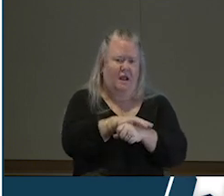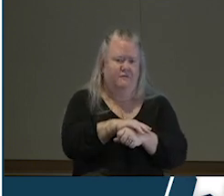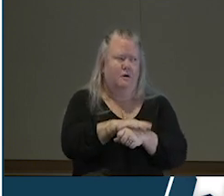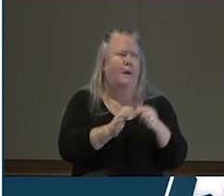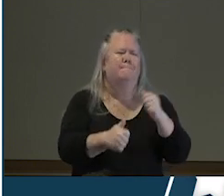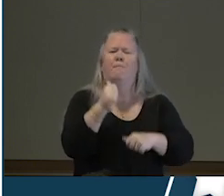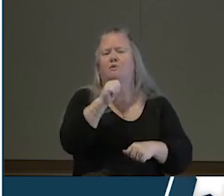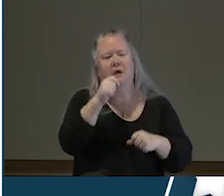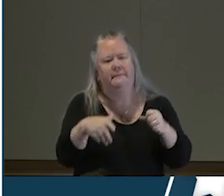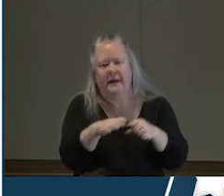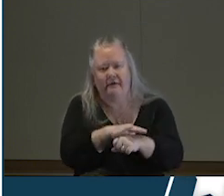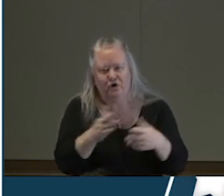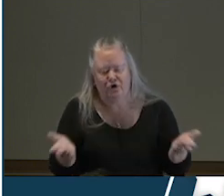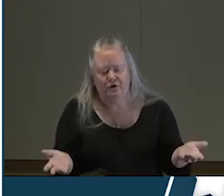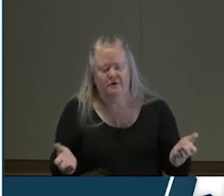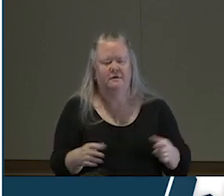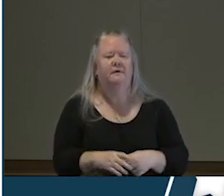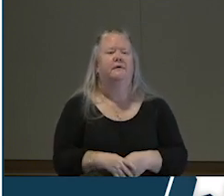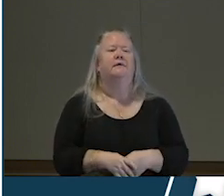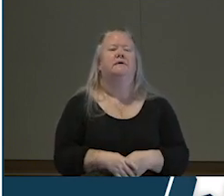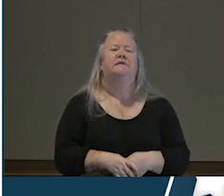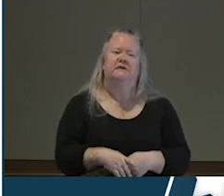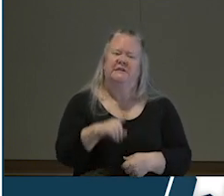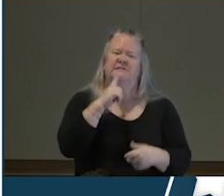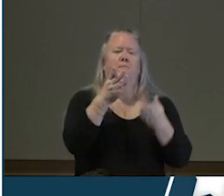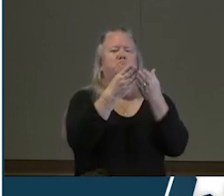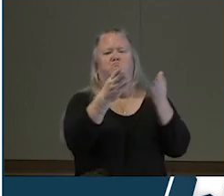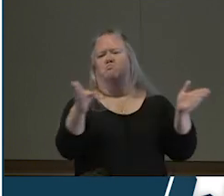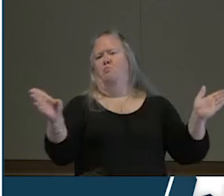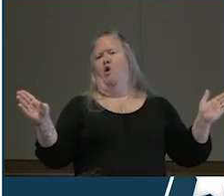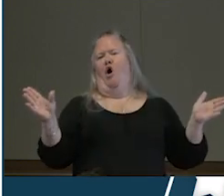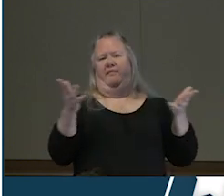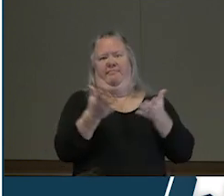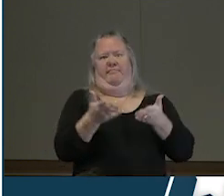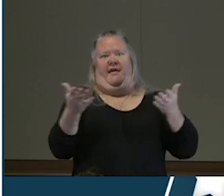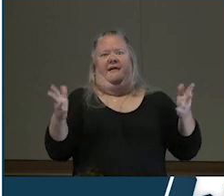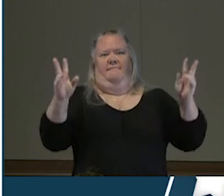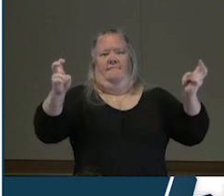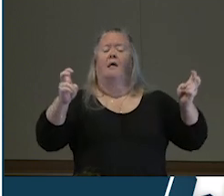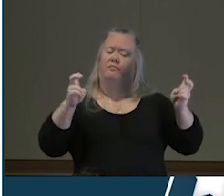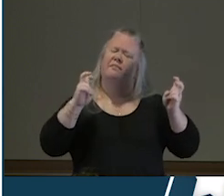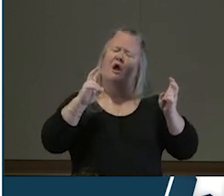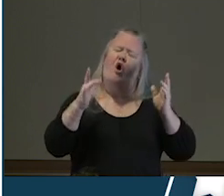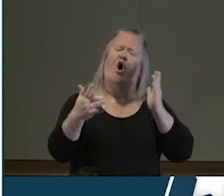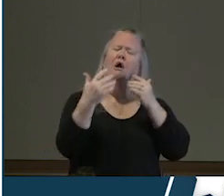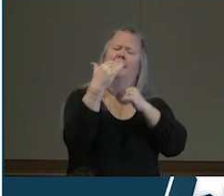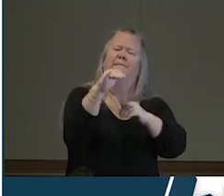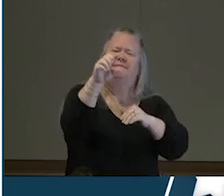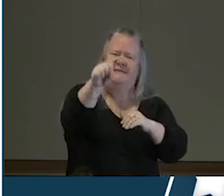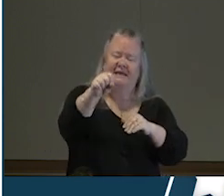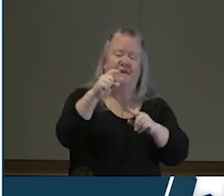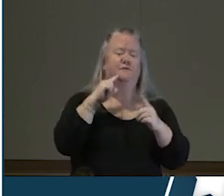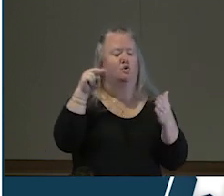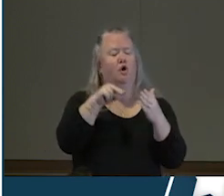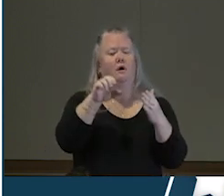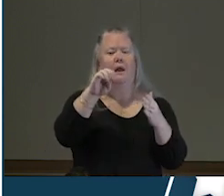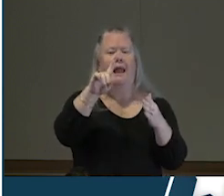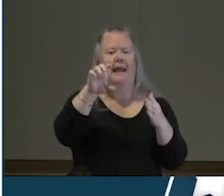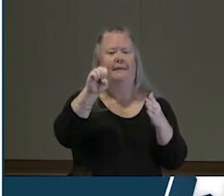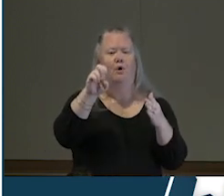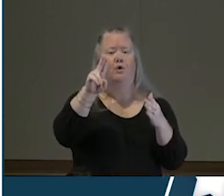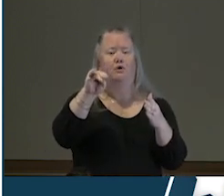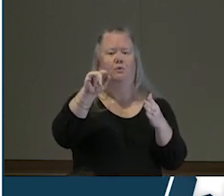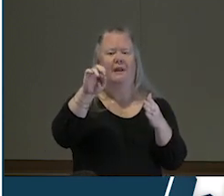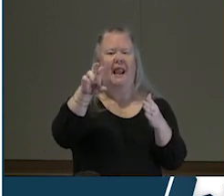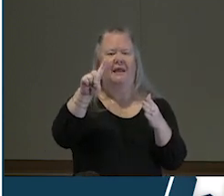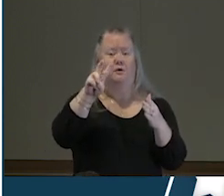most is not being covered. So it's a pretty broad thing. There technically are limitations to it. If you go on ABLE United website,